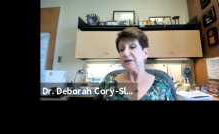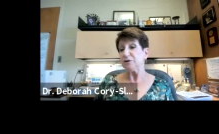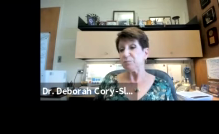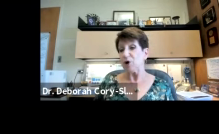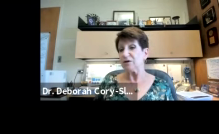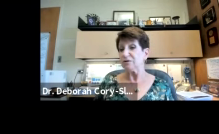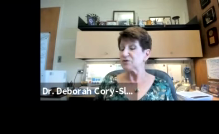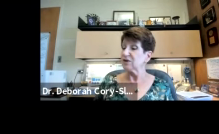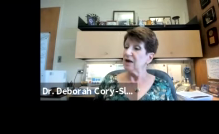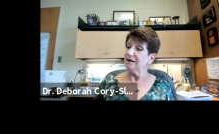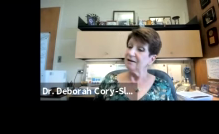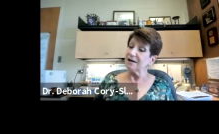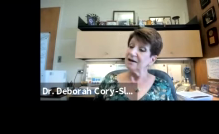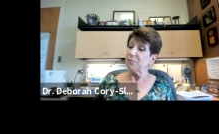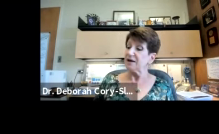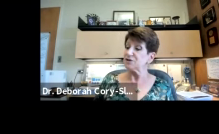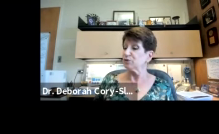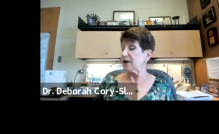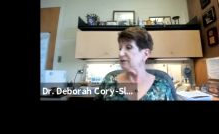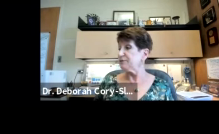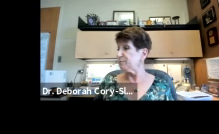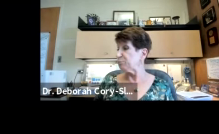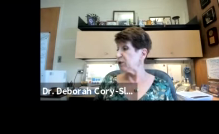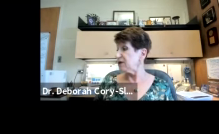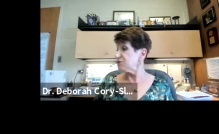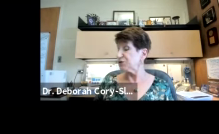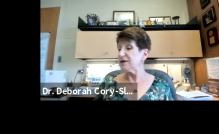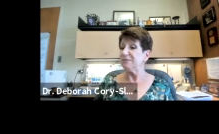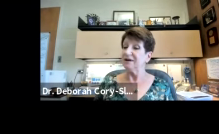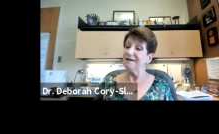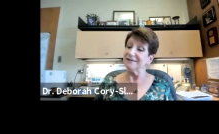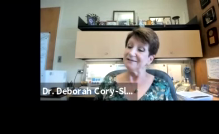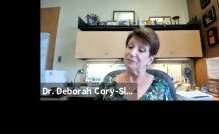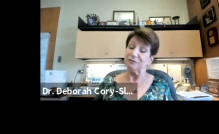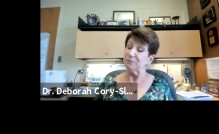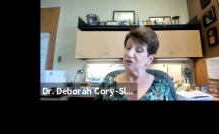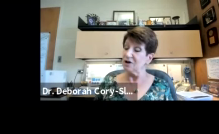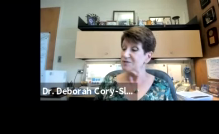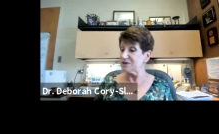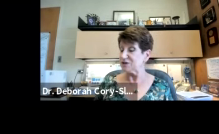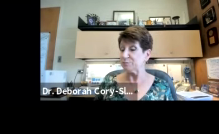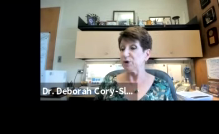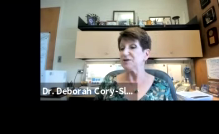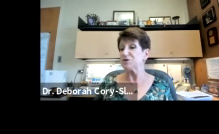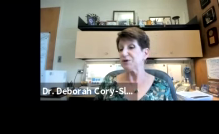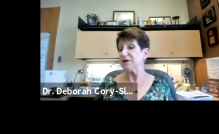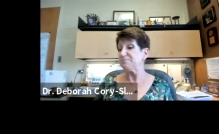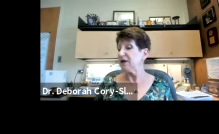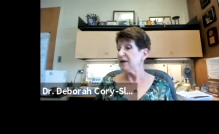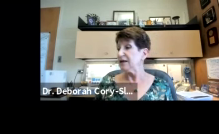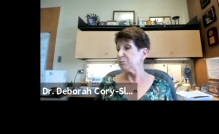or nanoparticles can pass directly from the bloodstream, from the lungs into the bloodstream. In a